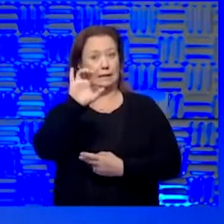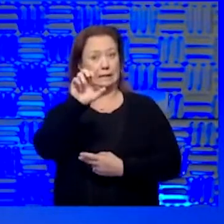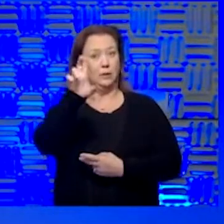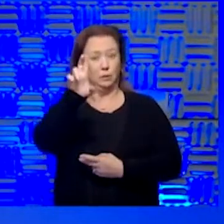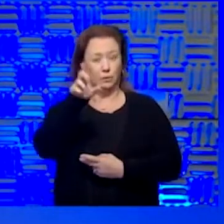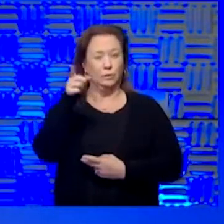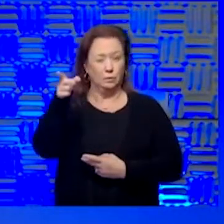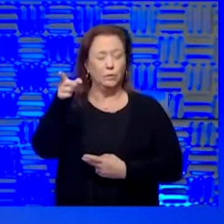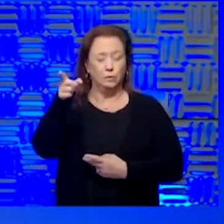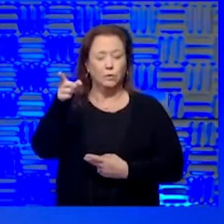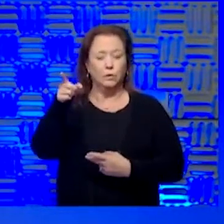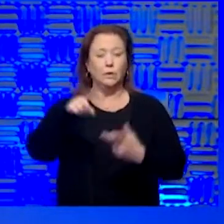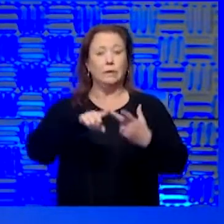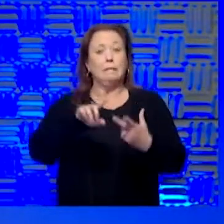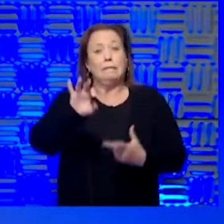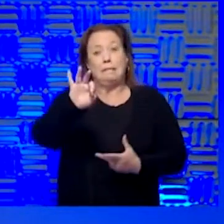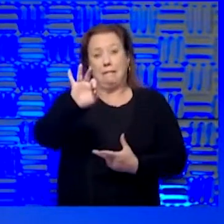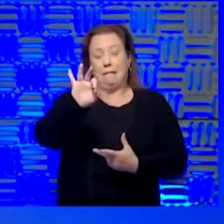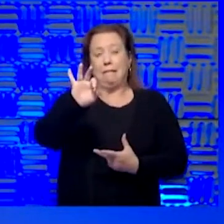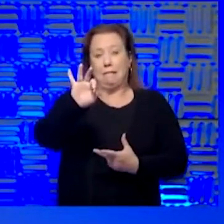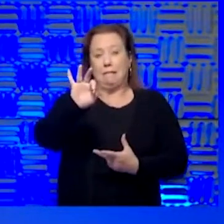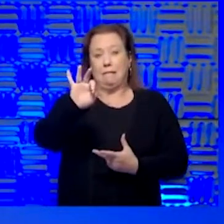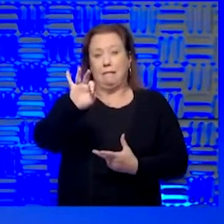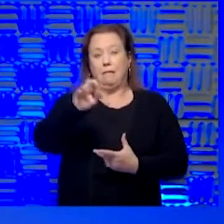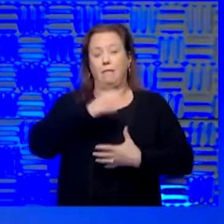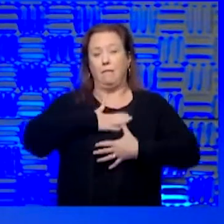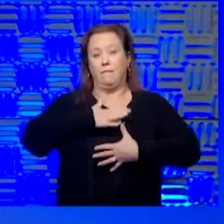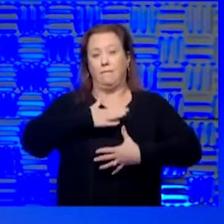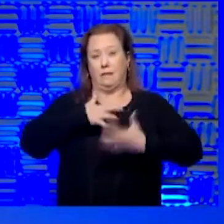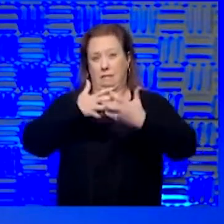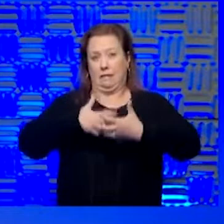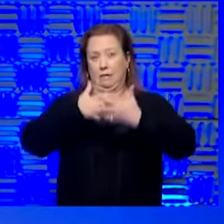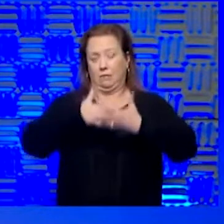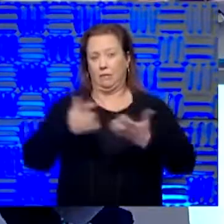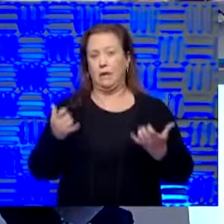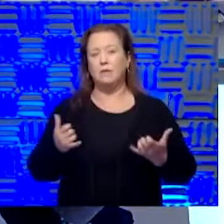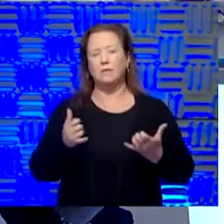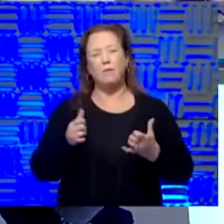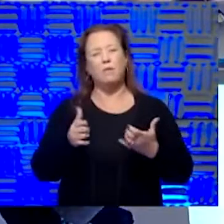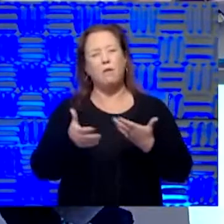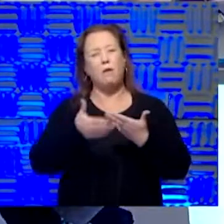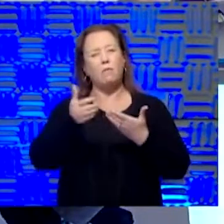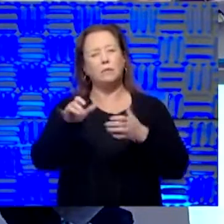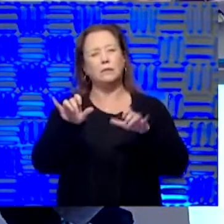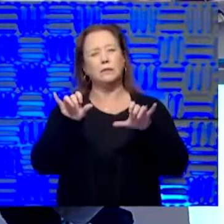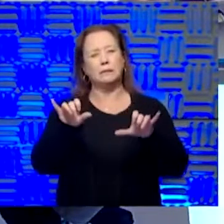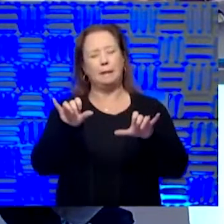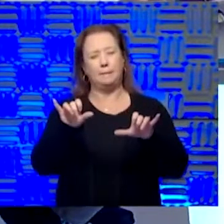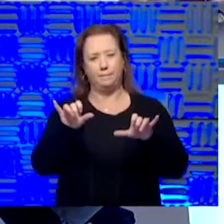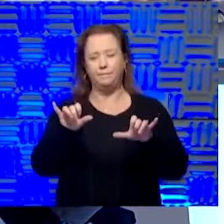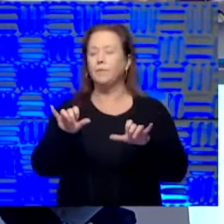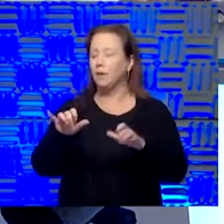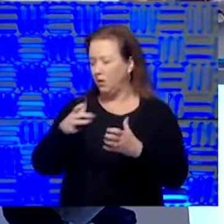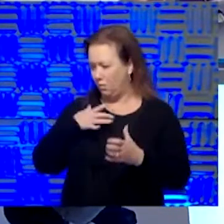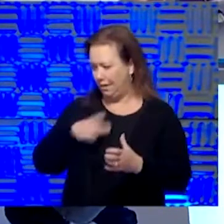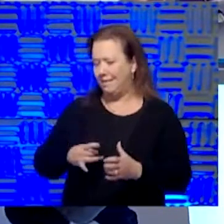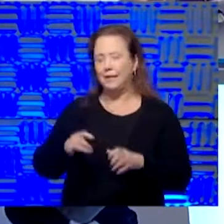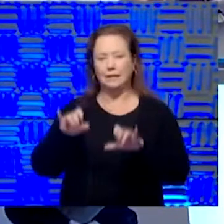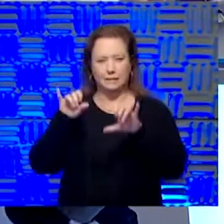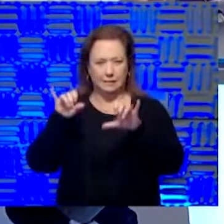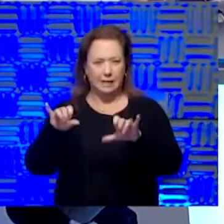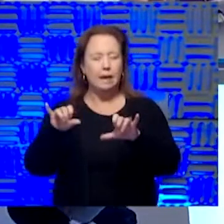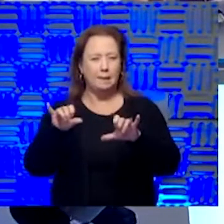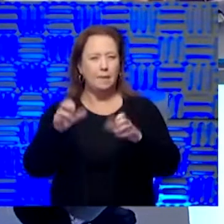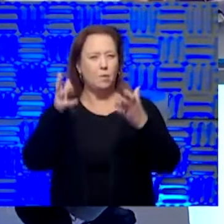ICU, and 9 of those are on the ventilator. So about the same. Yeah, the same. We like the same. Yes. We'd love to even